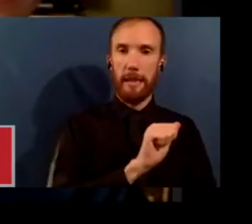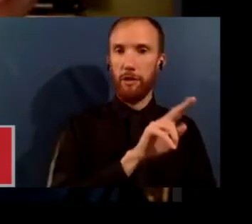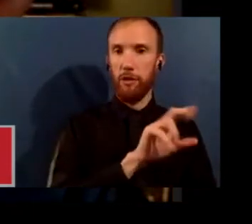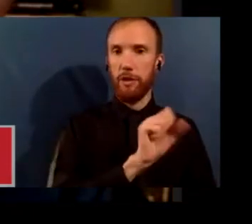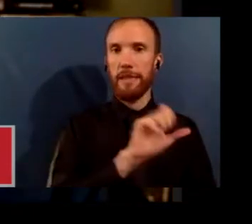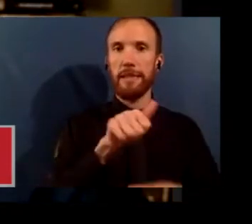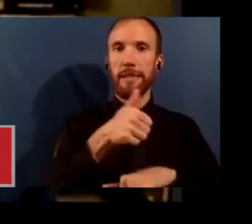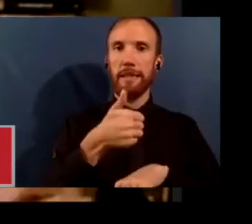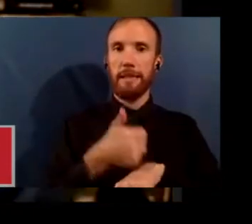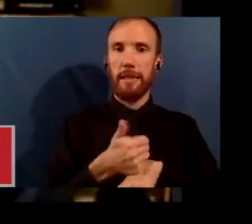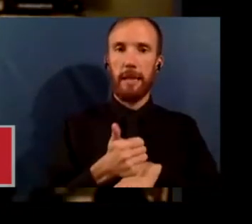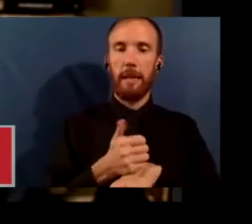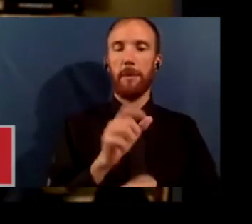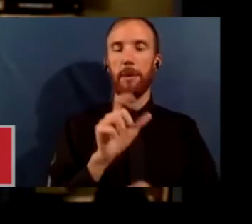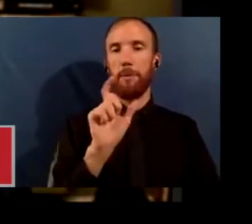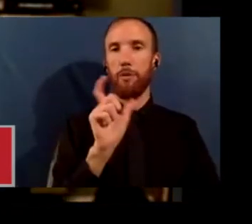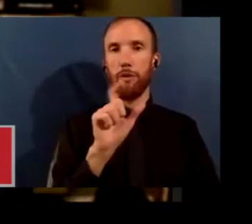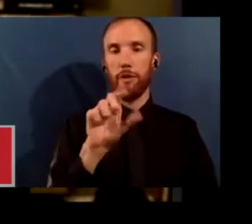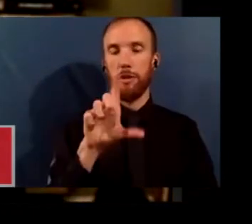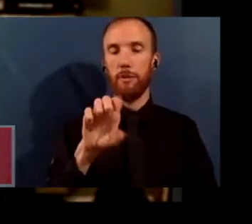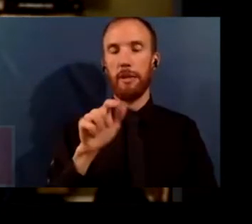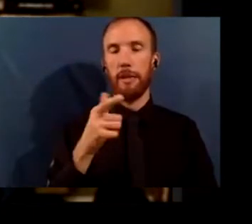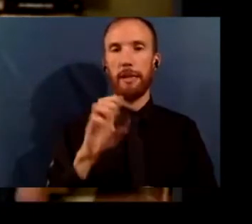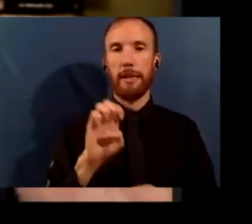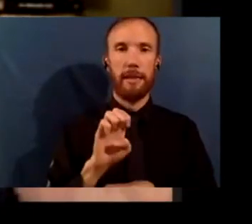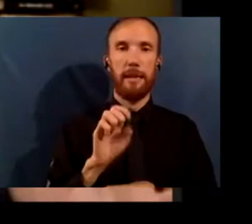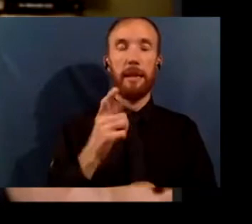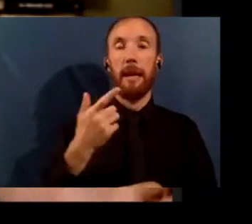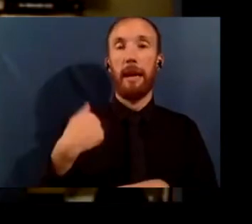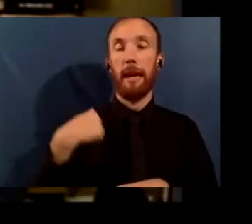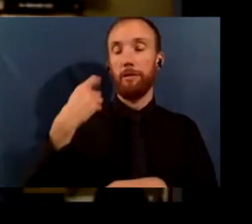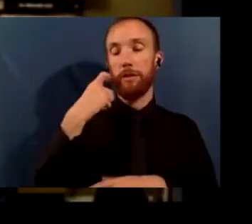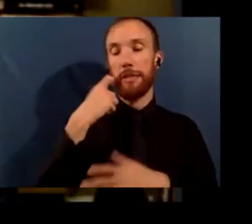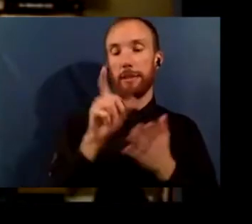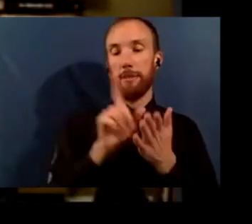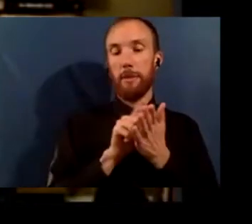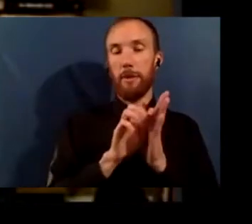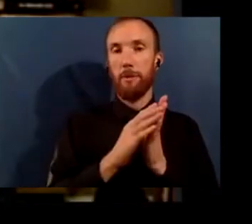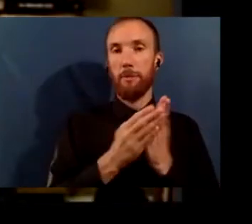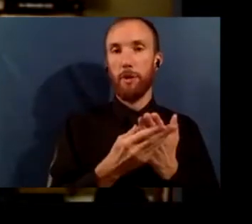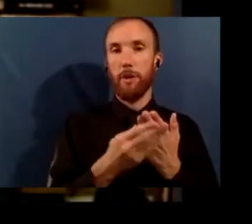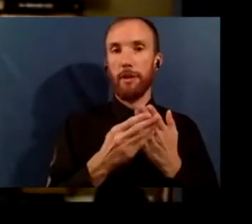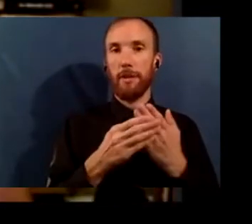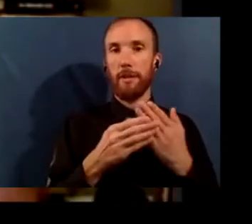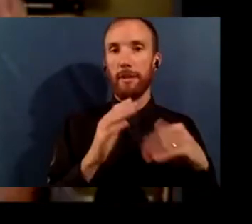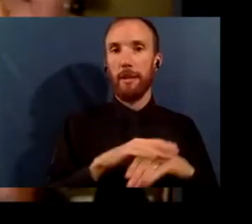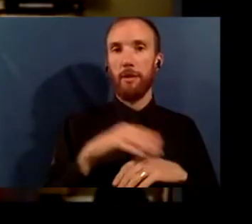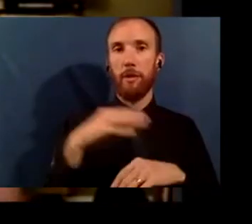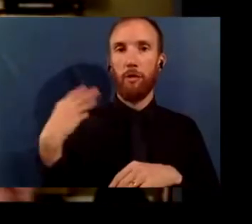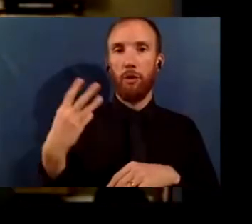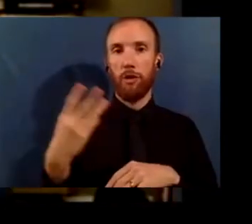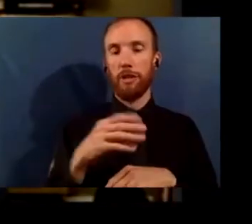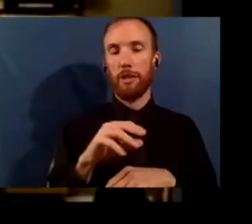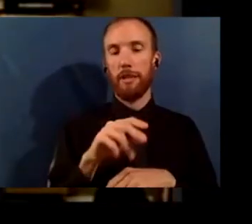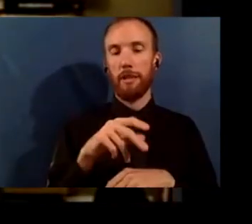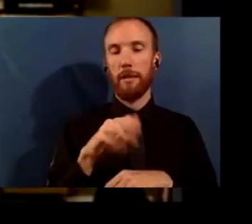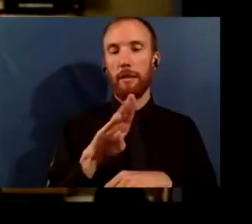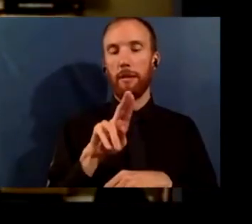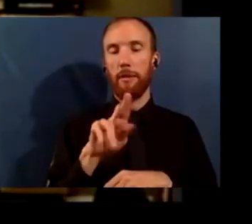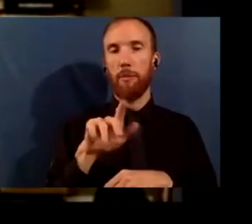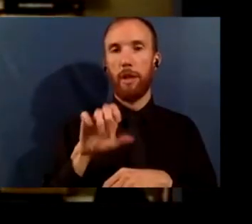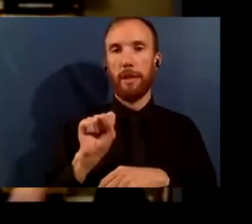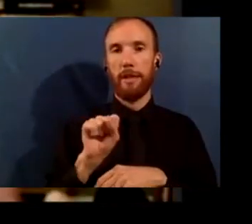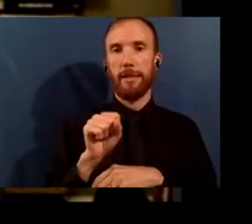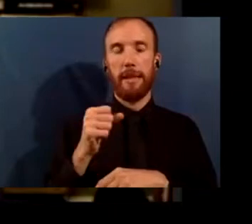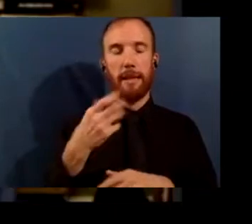League. Now, I just published a book called Washington Bullets, which has a section with a find that I couldn't believe I